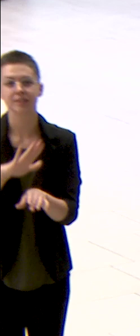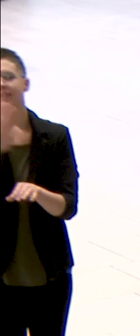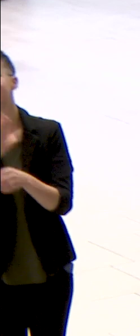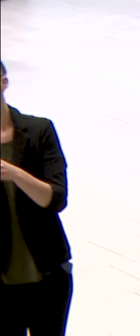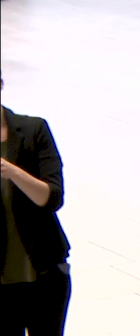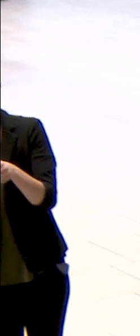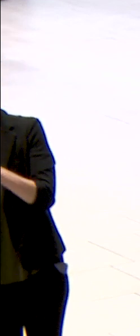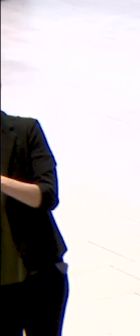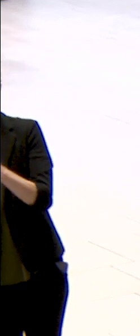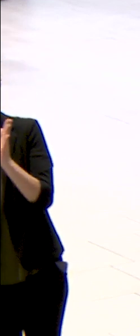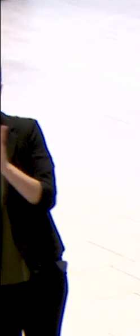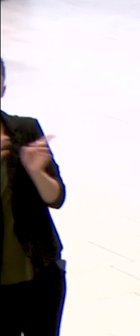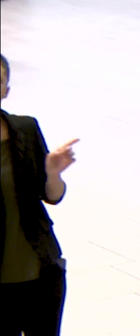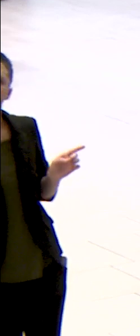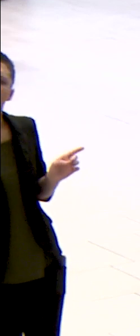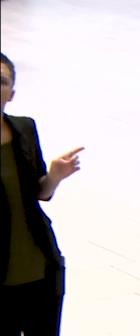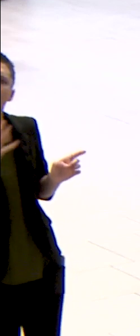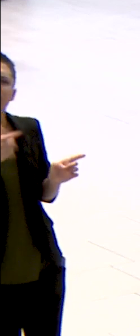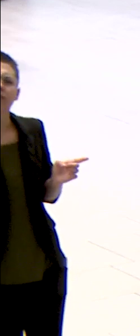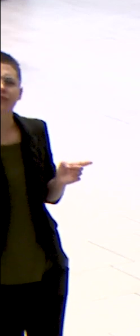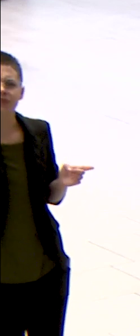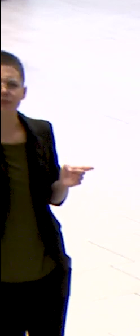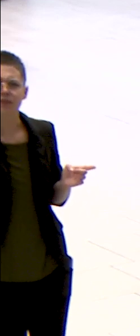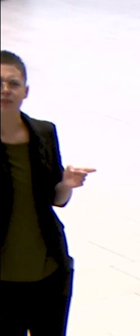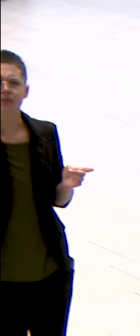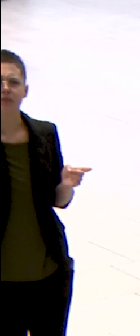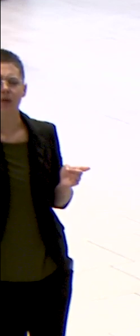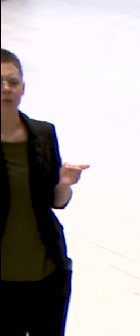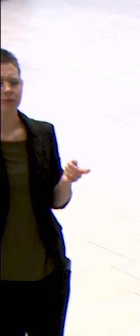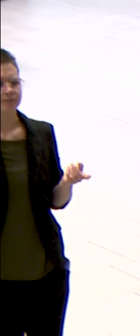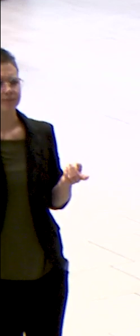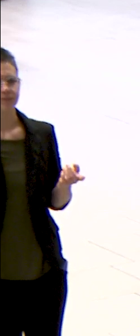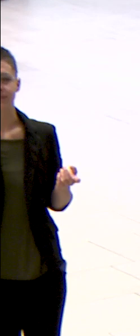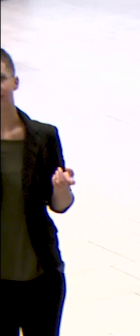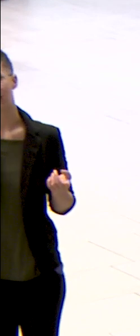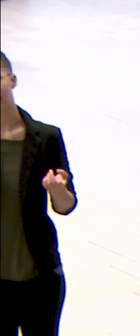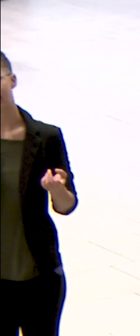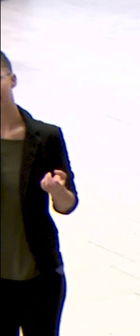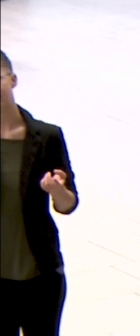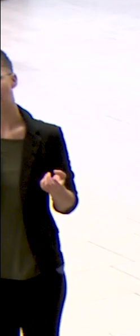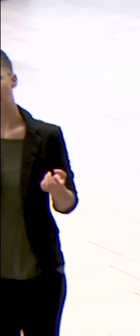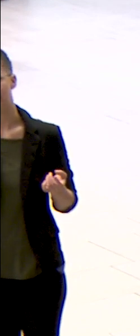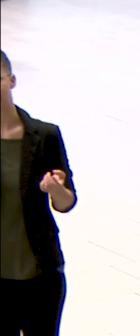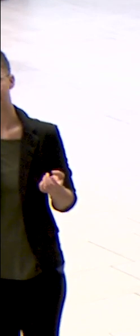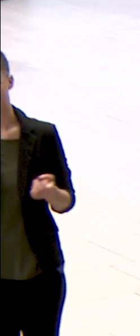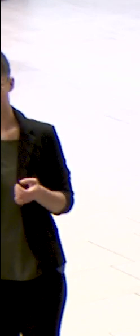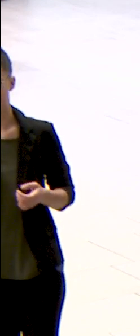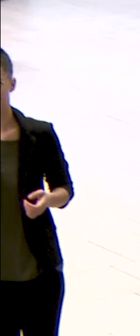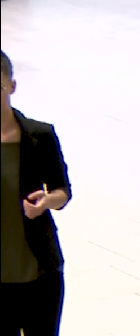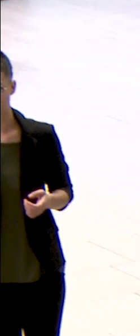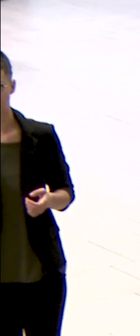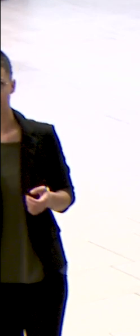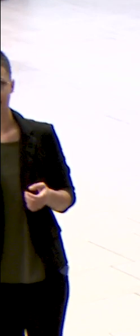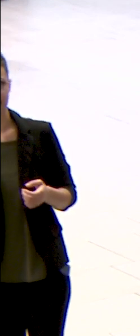you actually have heard of Hispanicize? We were just talking about. So I'm just curious. How many of you have heard of Hispanicize? Yeah, there's also, I believe